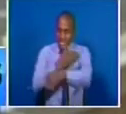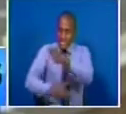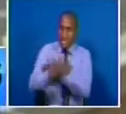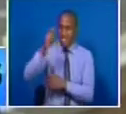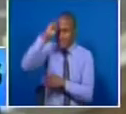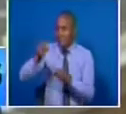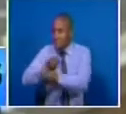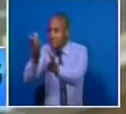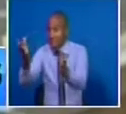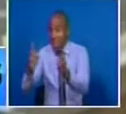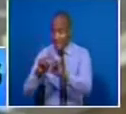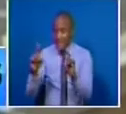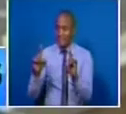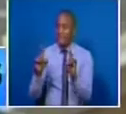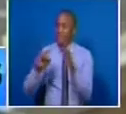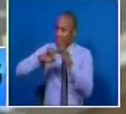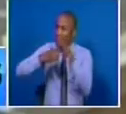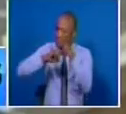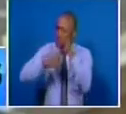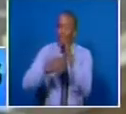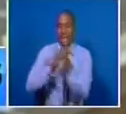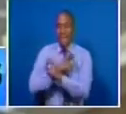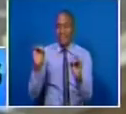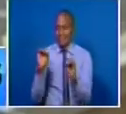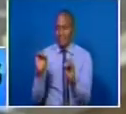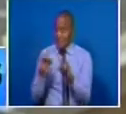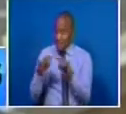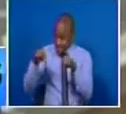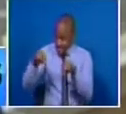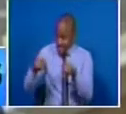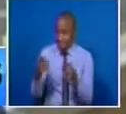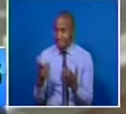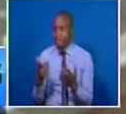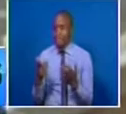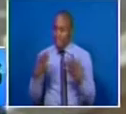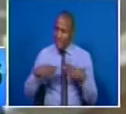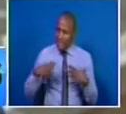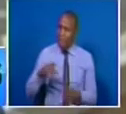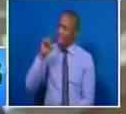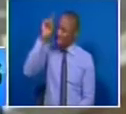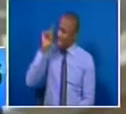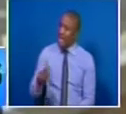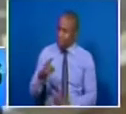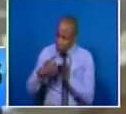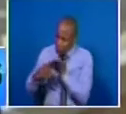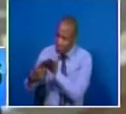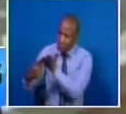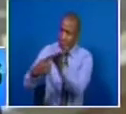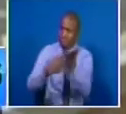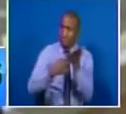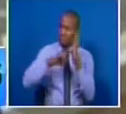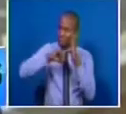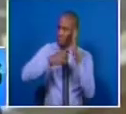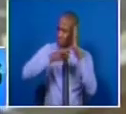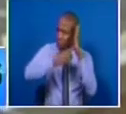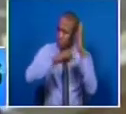of might. But there's no real issues that are debated. But on this platform, the candidates must debate issues. And